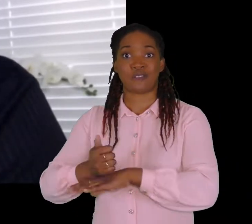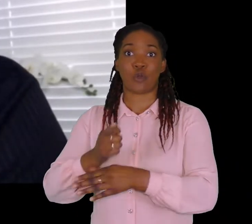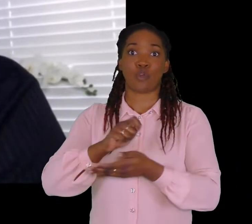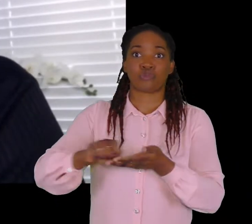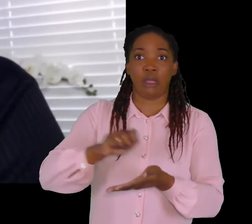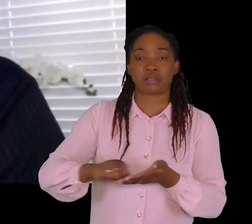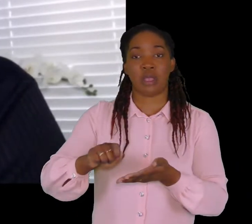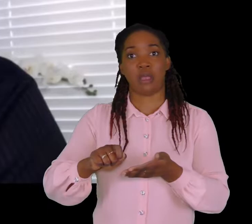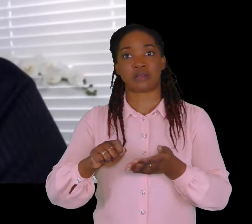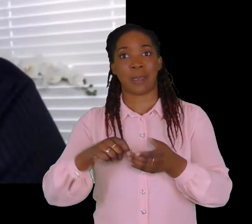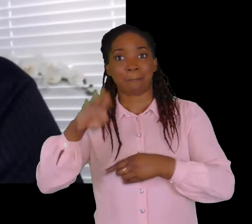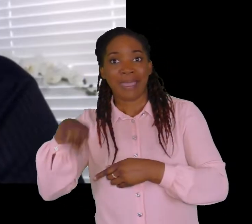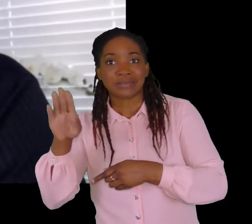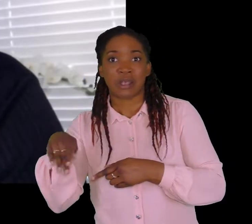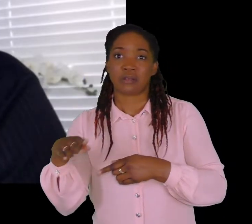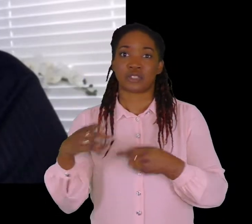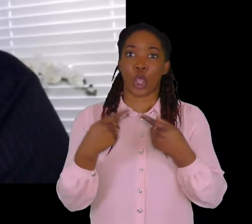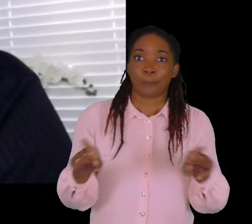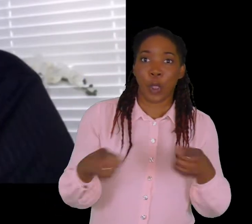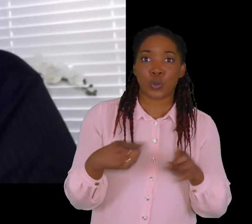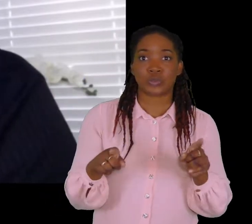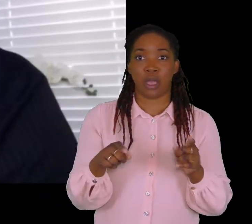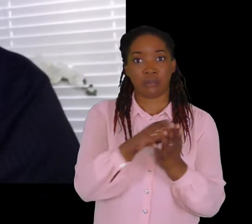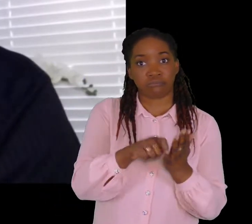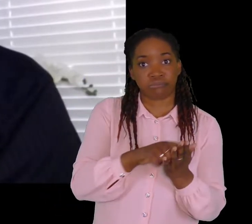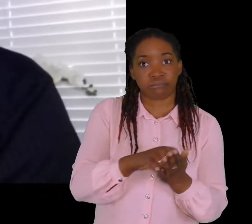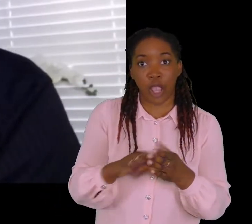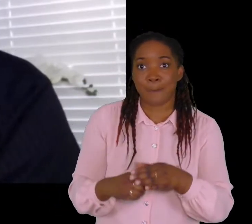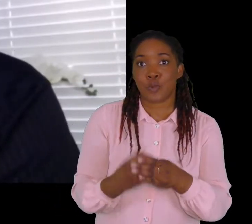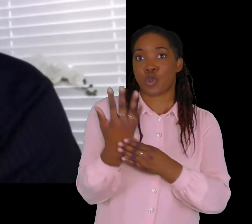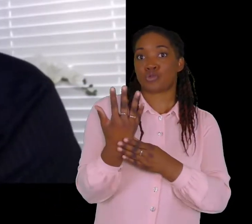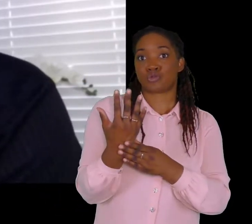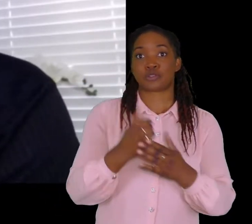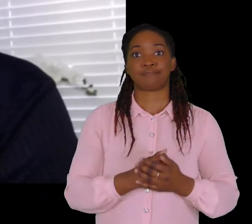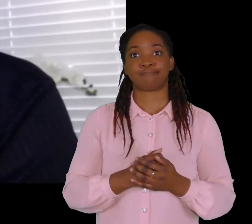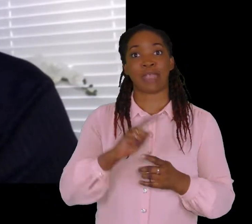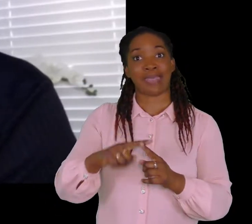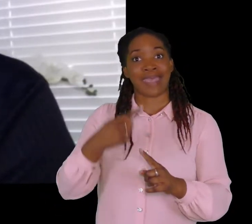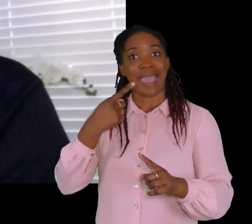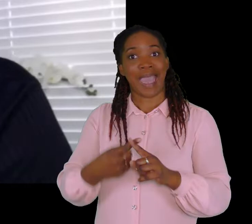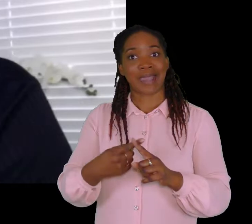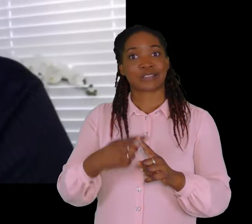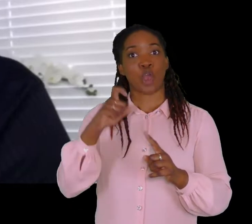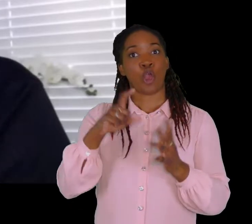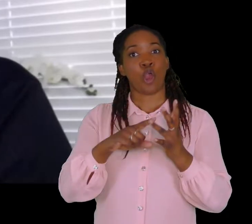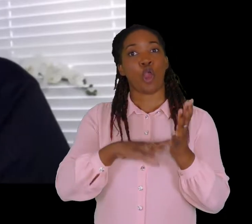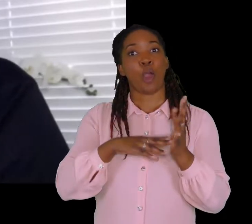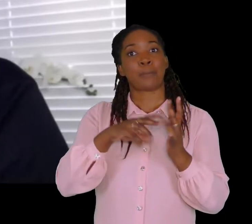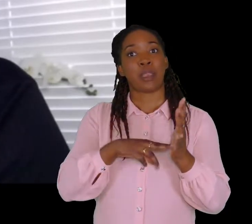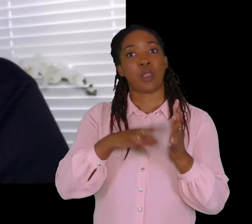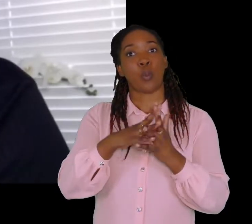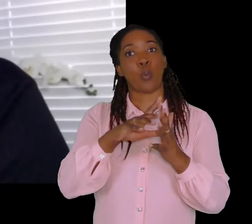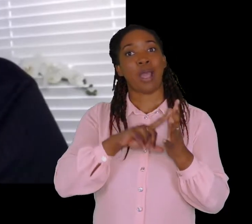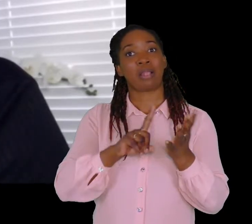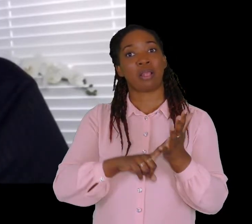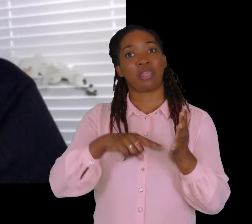composers, and performers that emerged in the axis of those instances. the ex-Commonwealth, whose own earlier fundamental rites